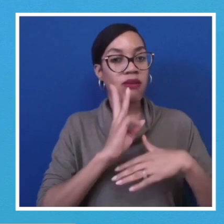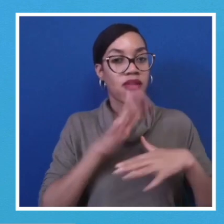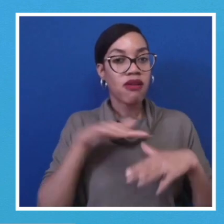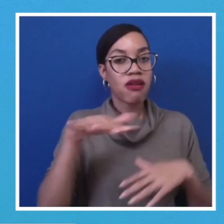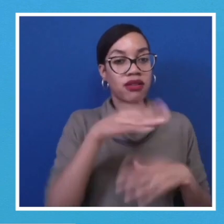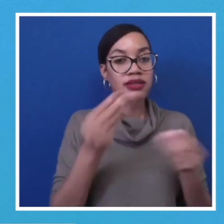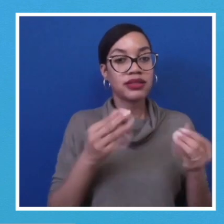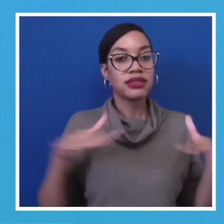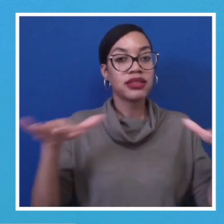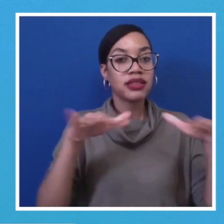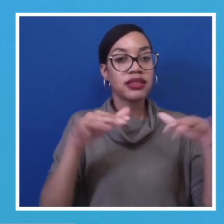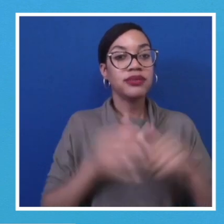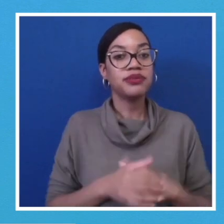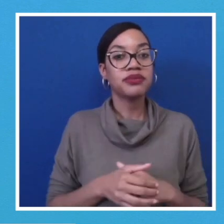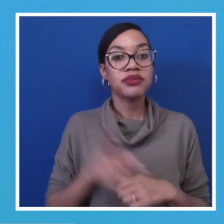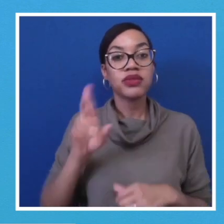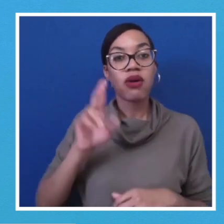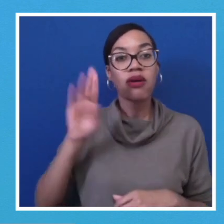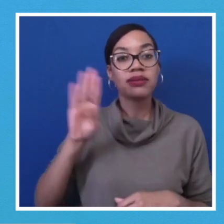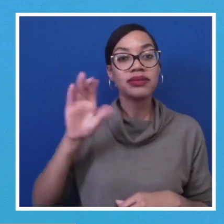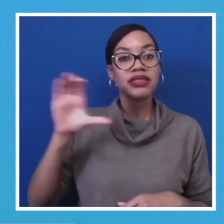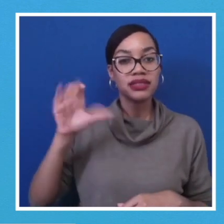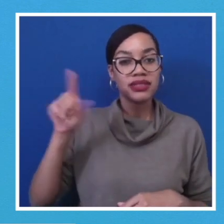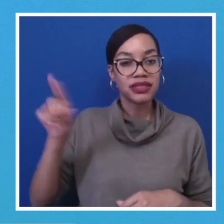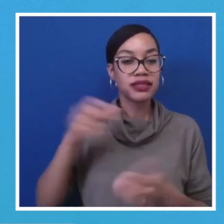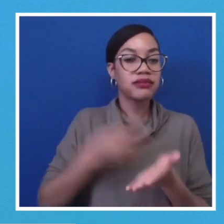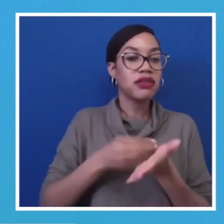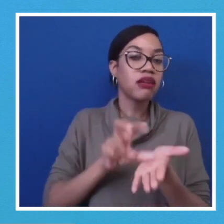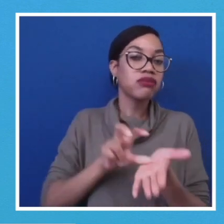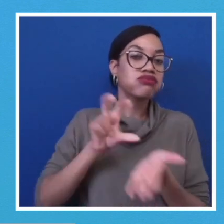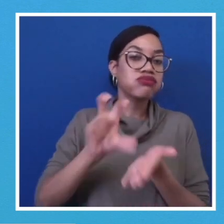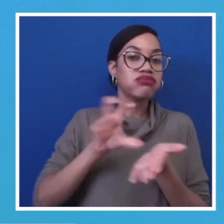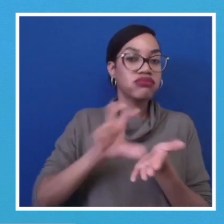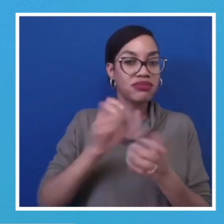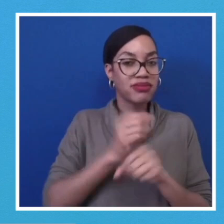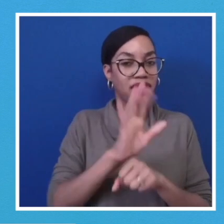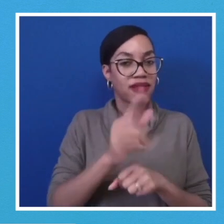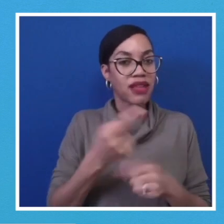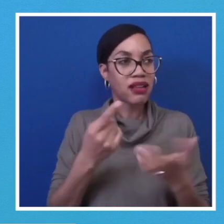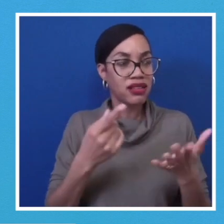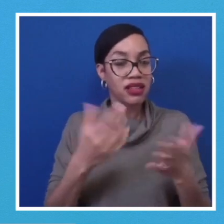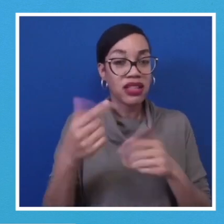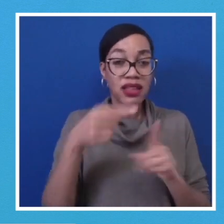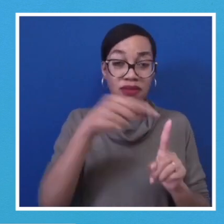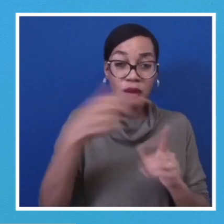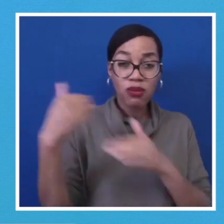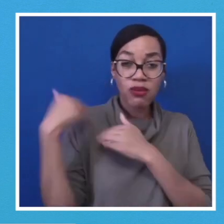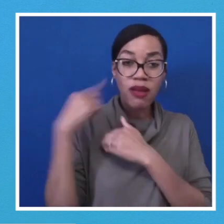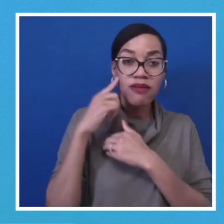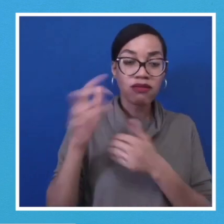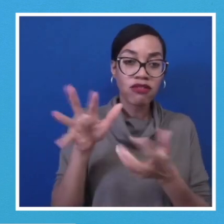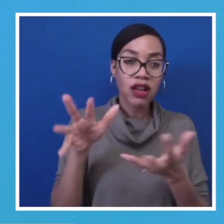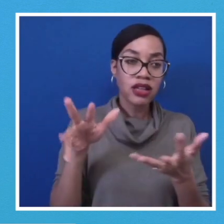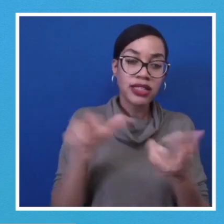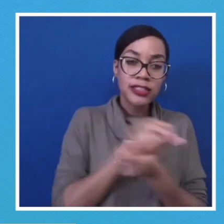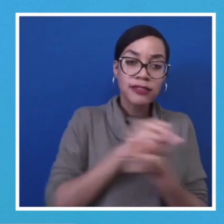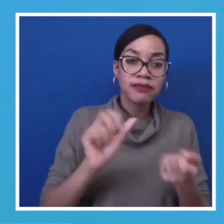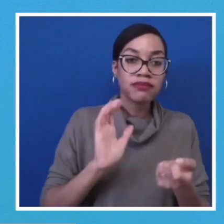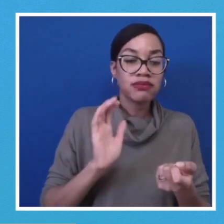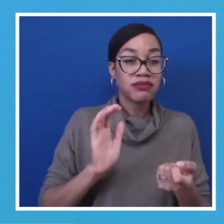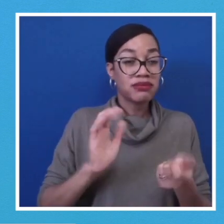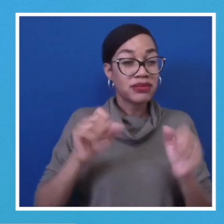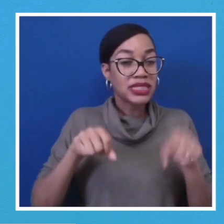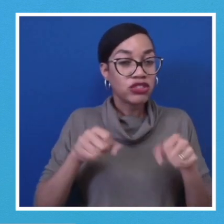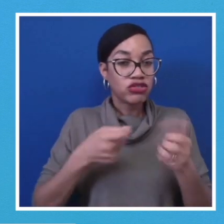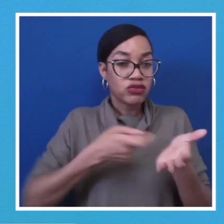financial ties to this project make them responsible for endangering our drinking water, our salmon, and criminalizing us as Wet'suwet'en